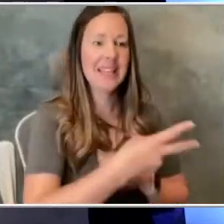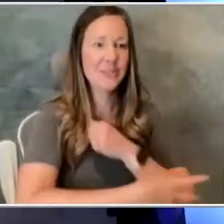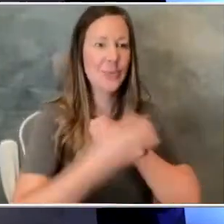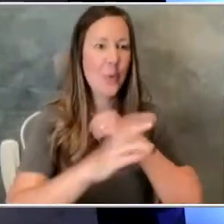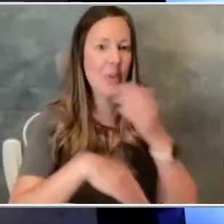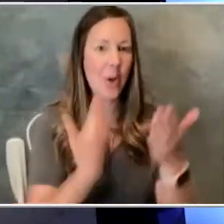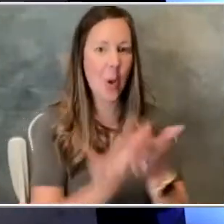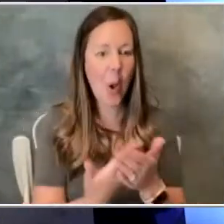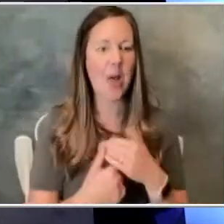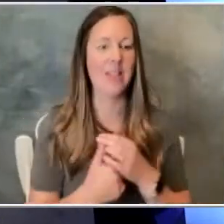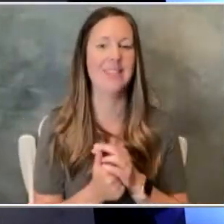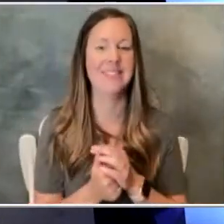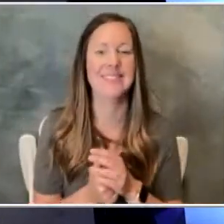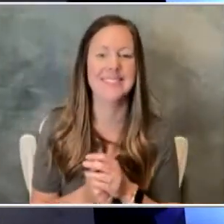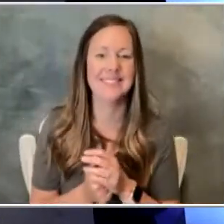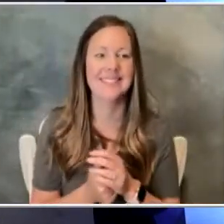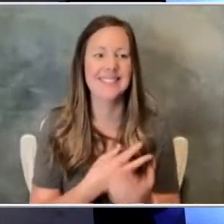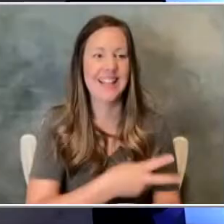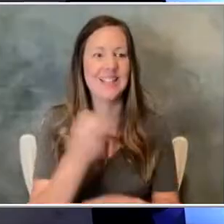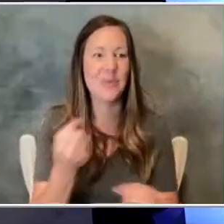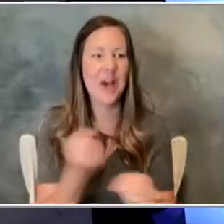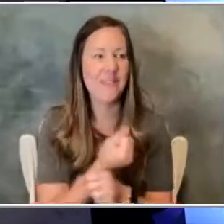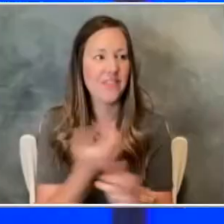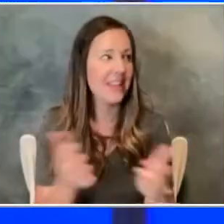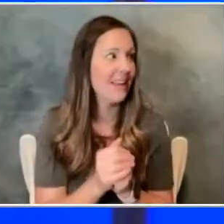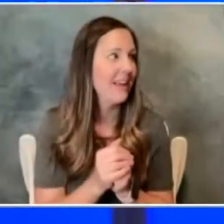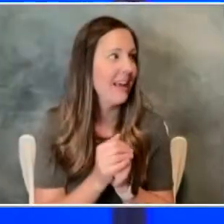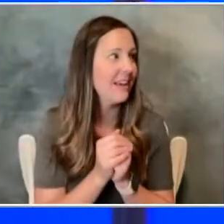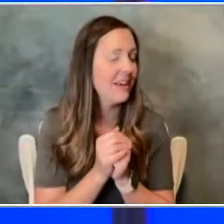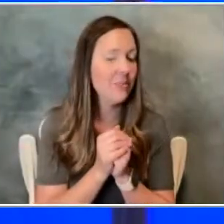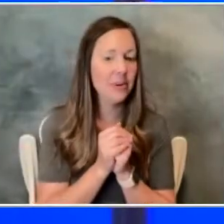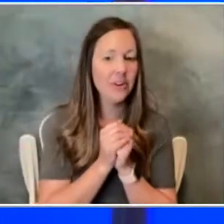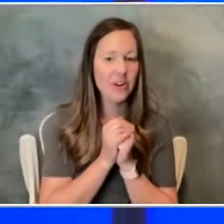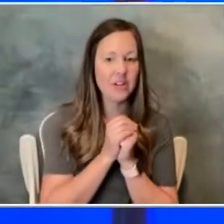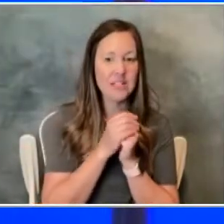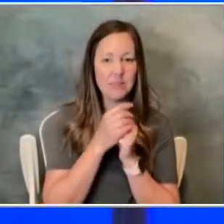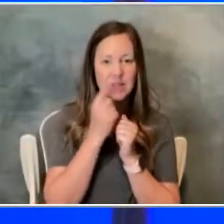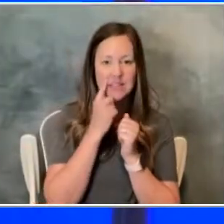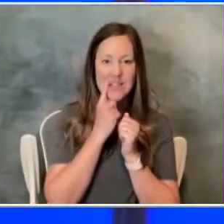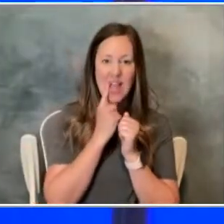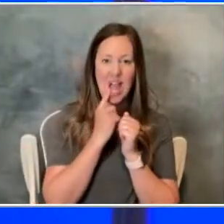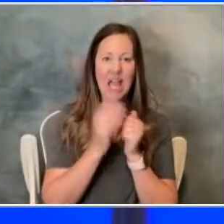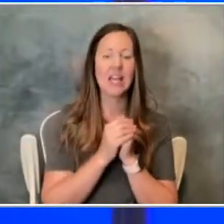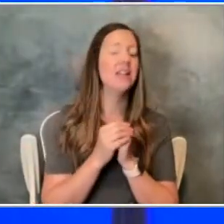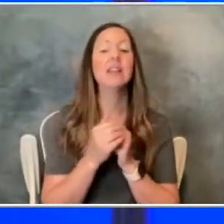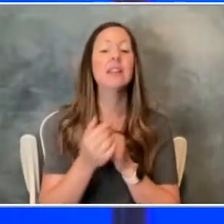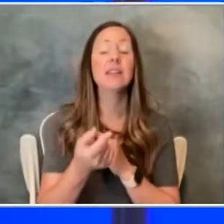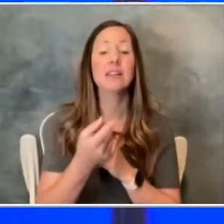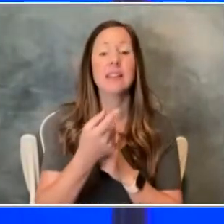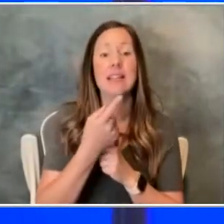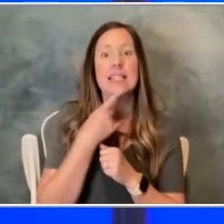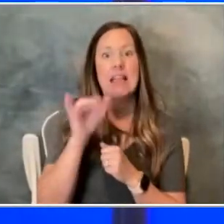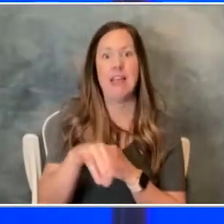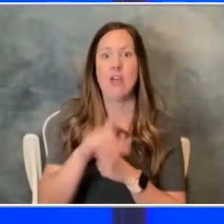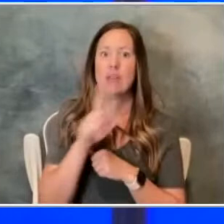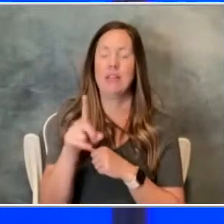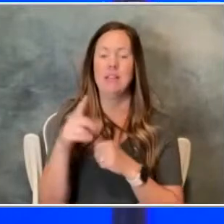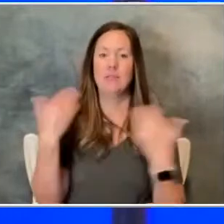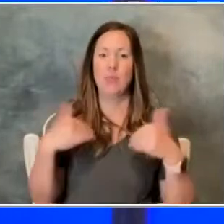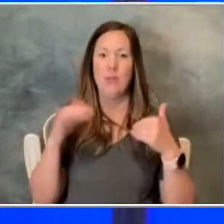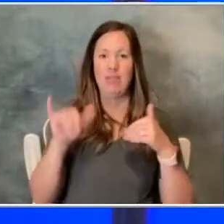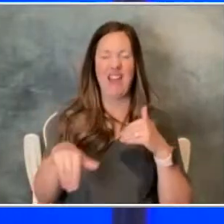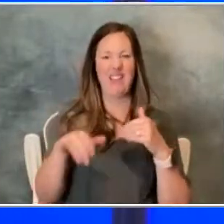thinking? He's trying to tell us something, right? I would say that community is important. So when we're thinking about